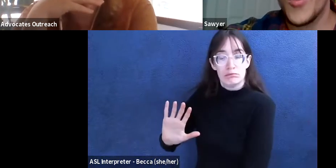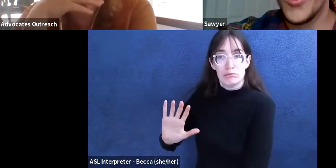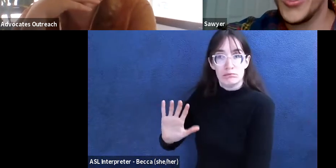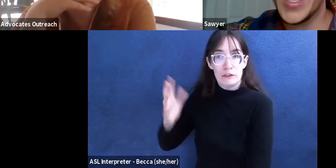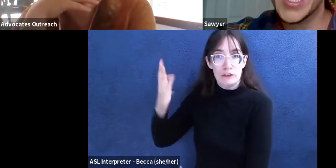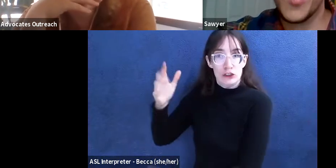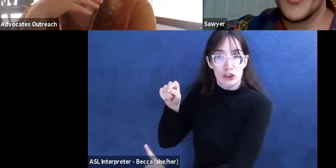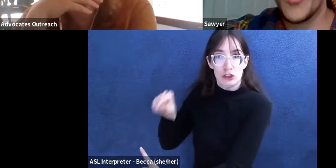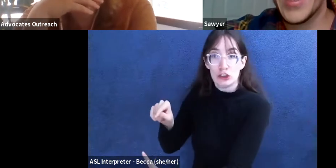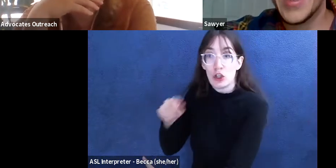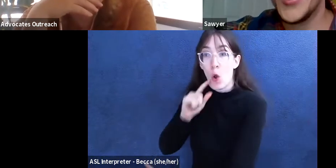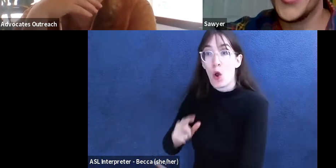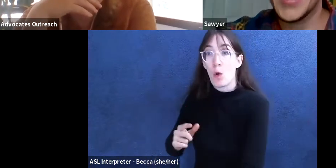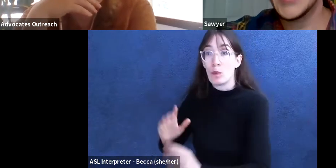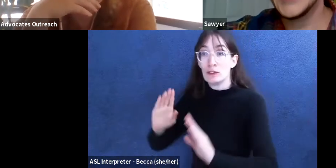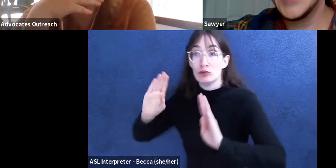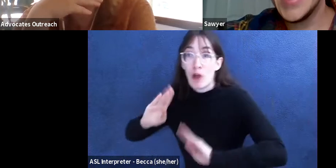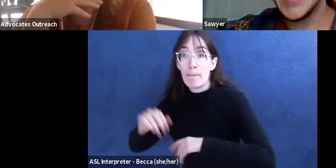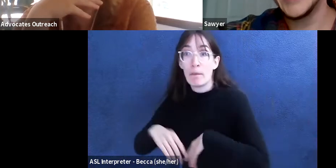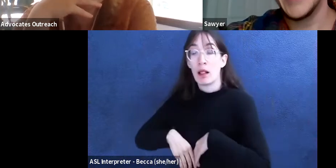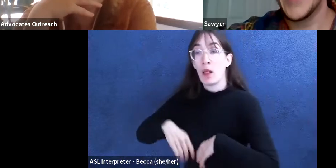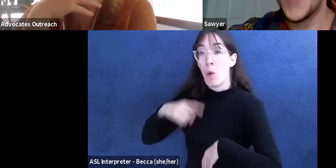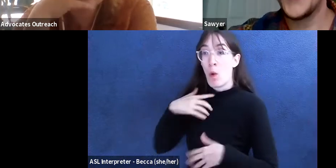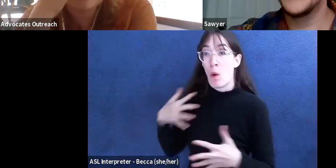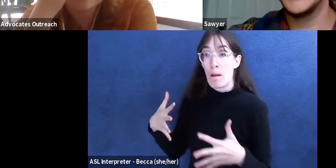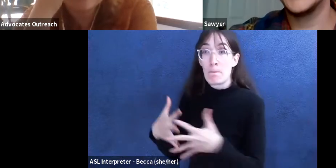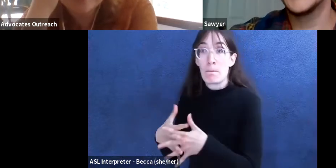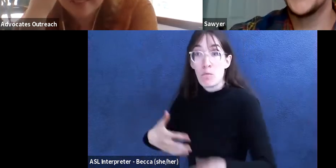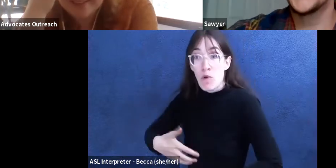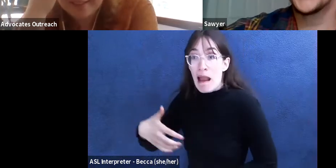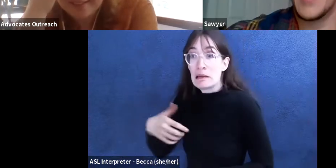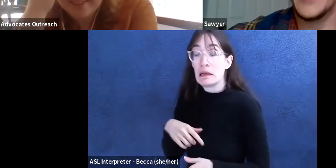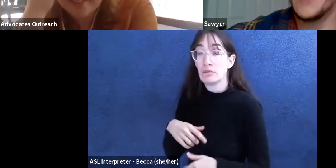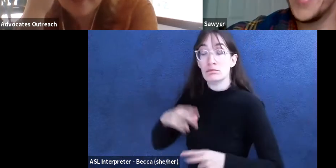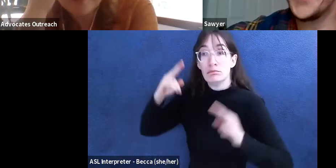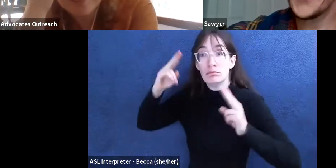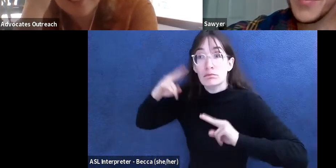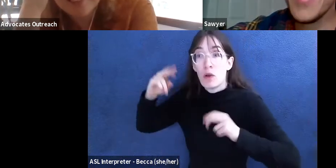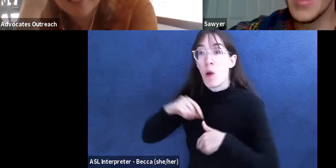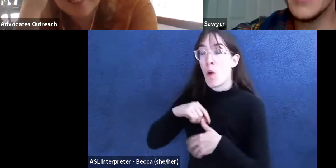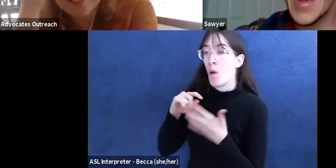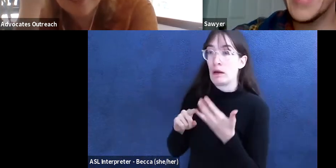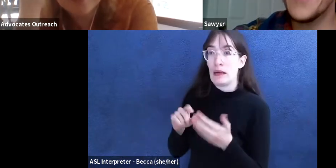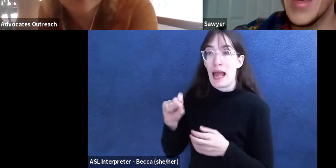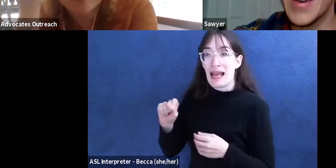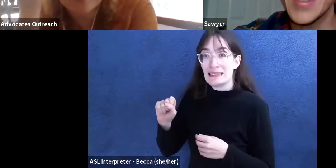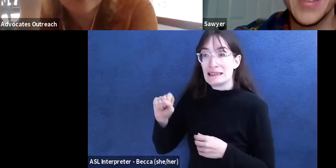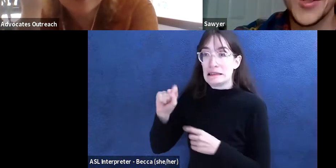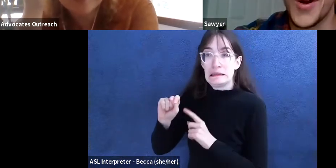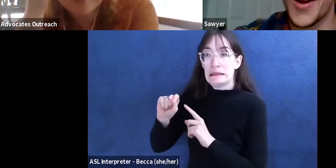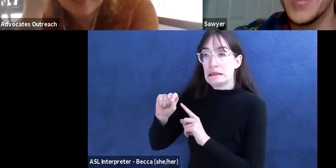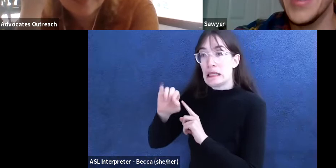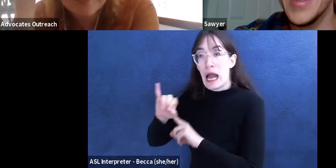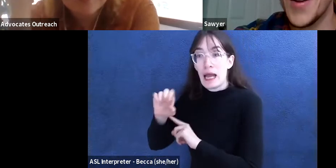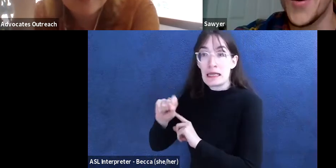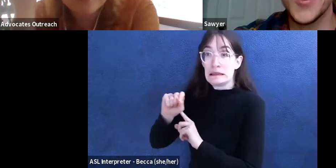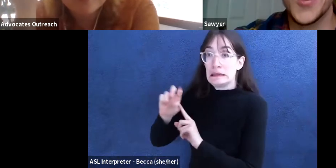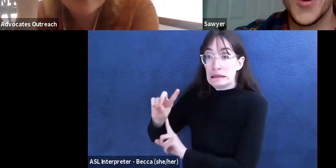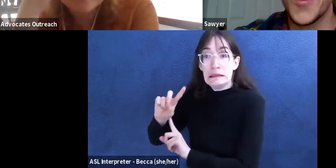together and the 8th graders were together over here, and the parents were asked, you know, like, what have you taught your kids about sexuality so